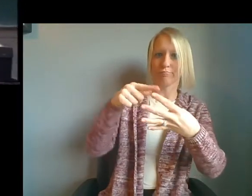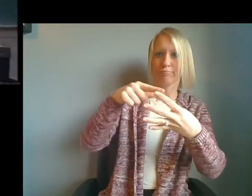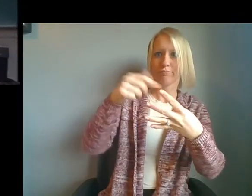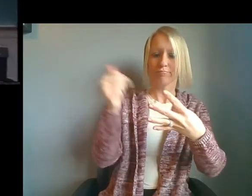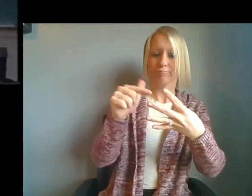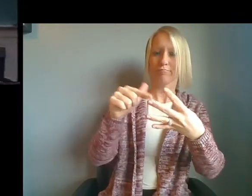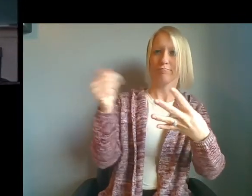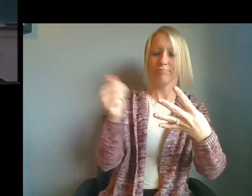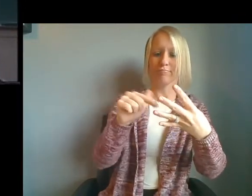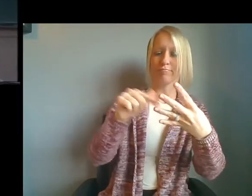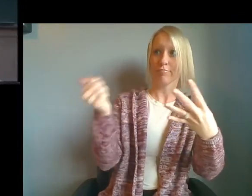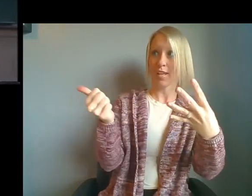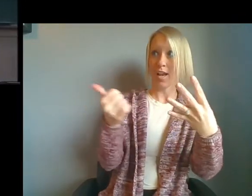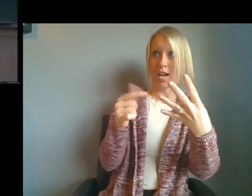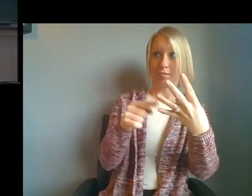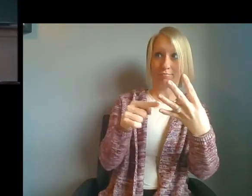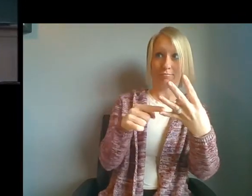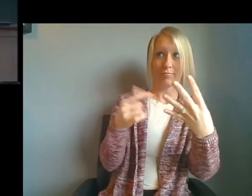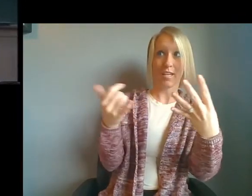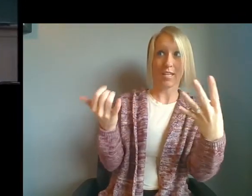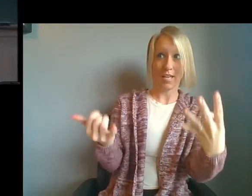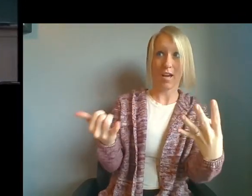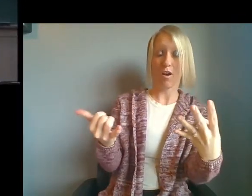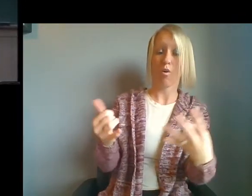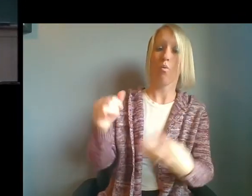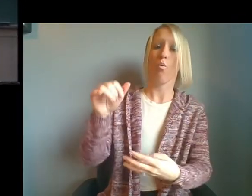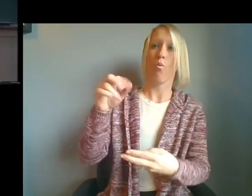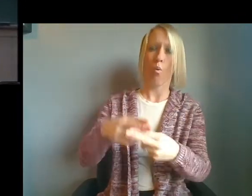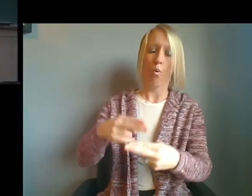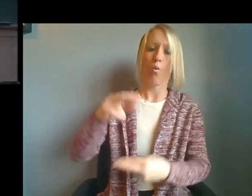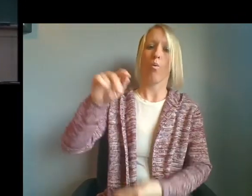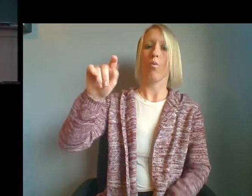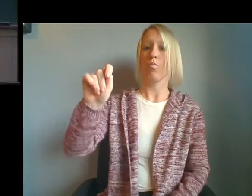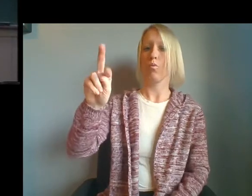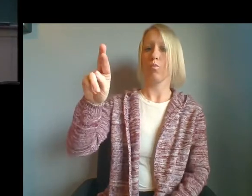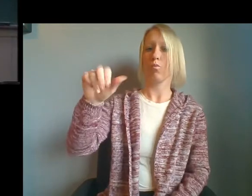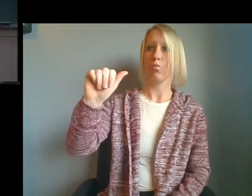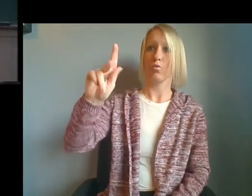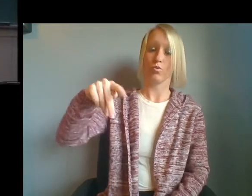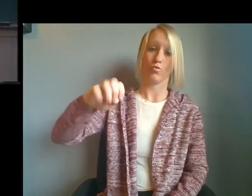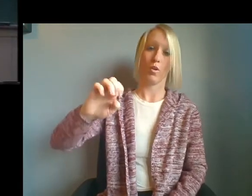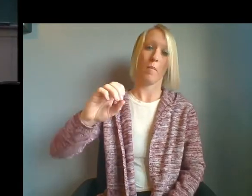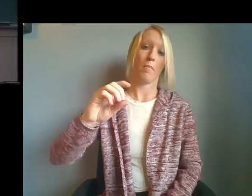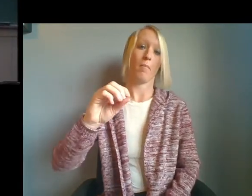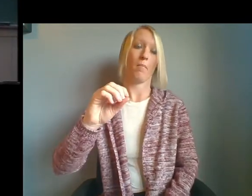what kind? Are these 2 sides ever going to touch? So what do you think we call these 2 sides?